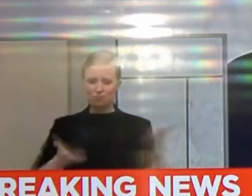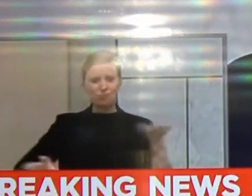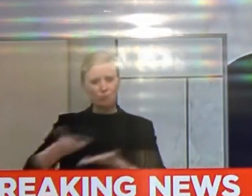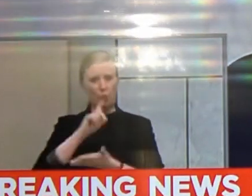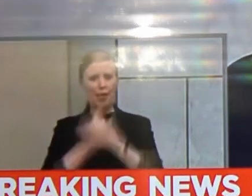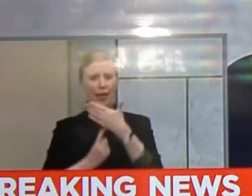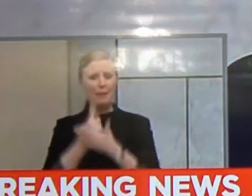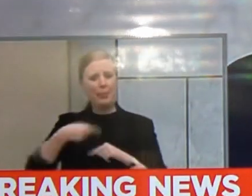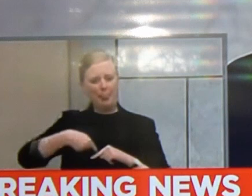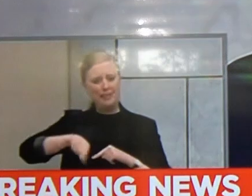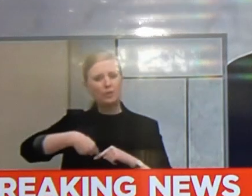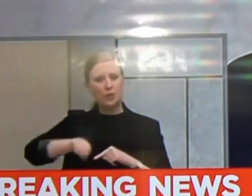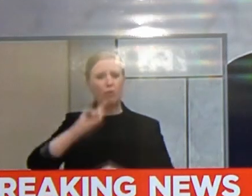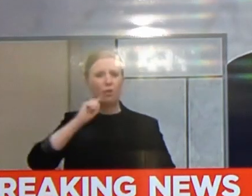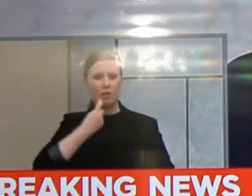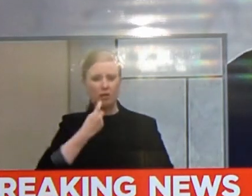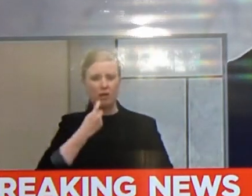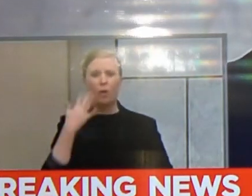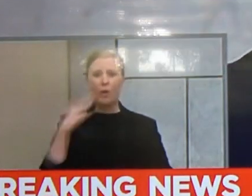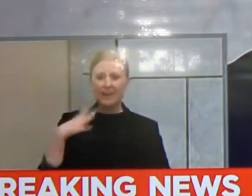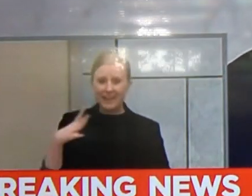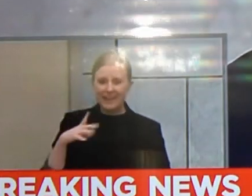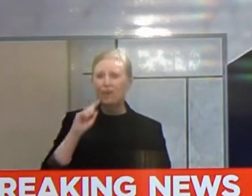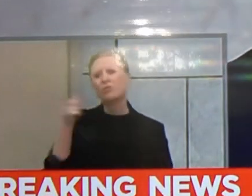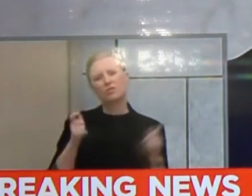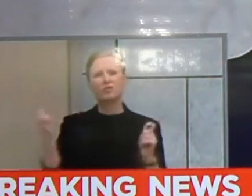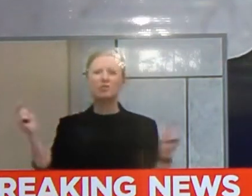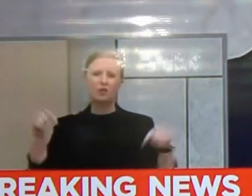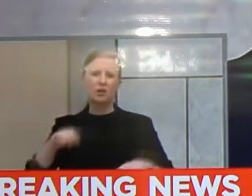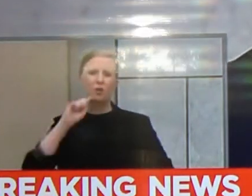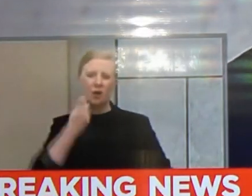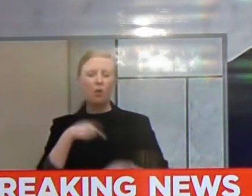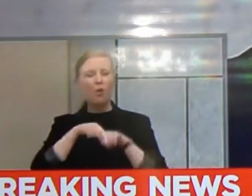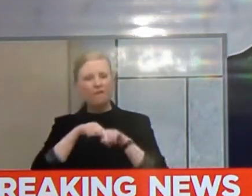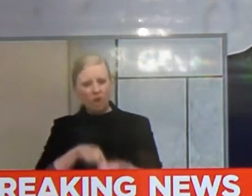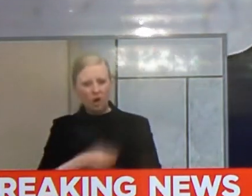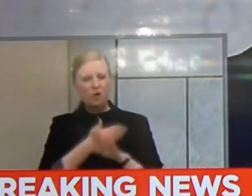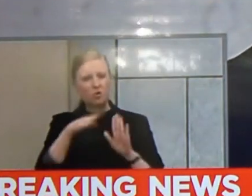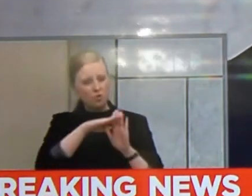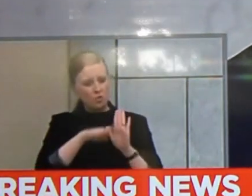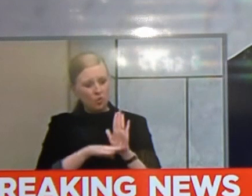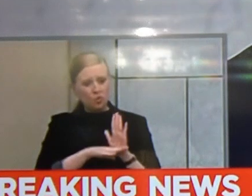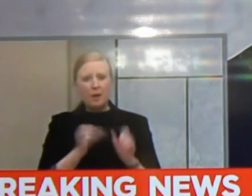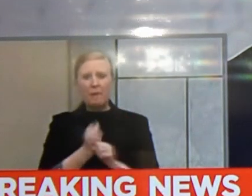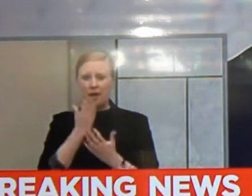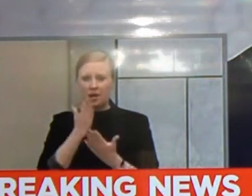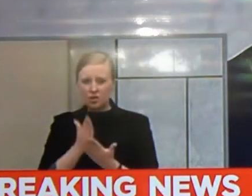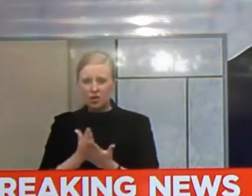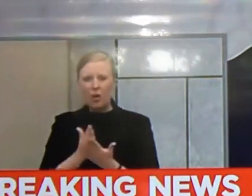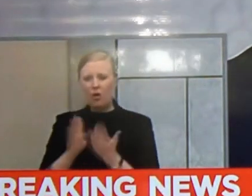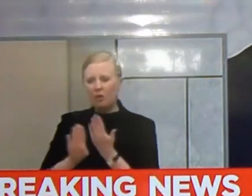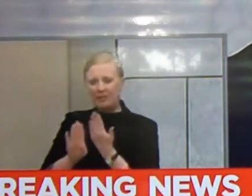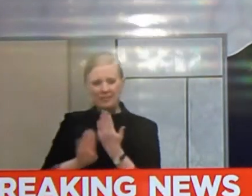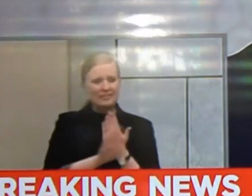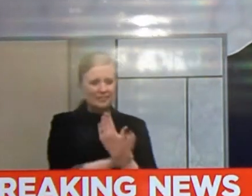be done promptly, as you will see next week, and will be done on the modified rules that respect the social distancing and other practices that